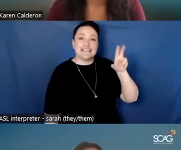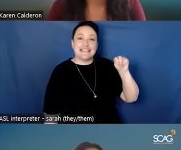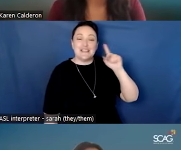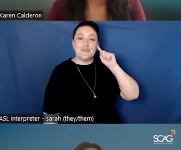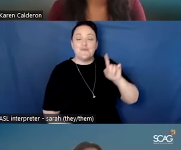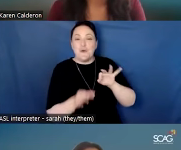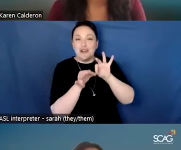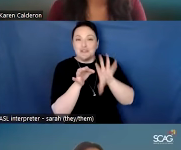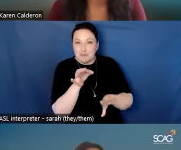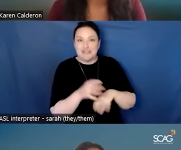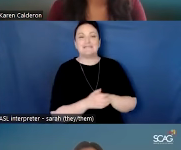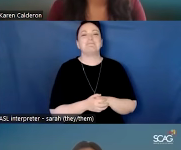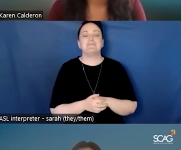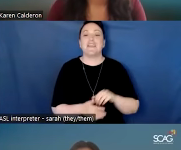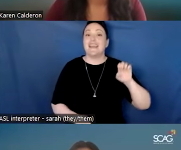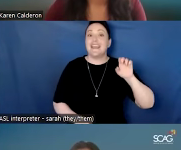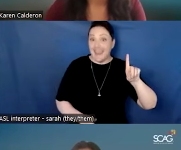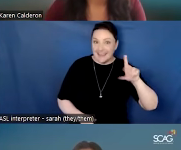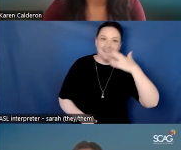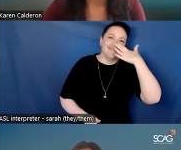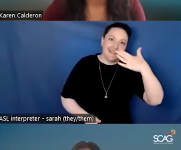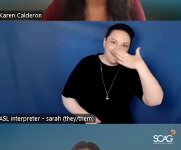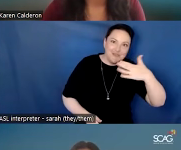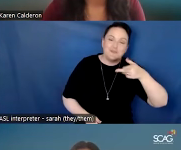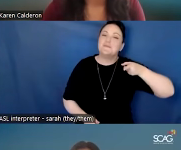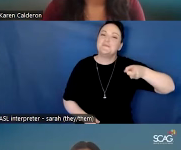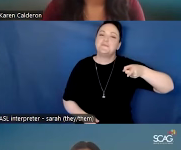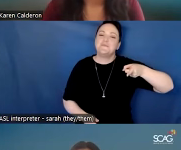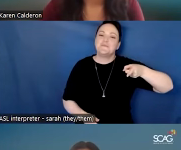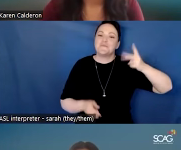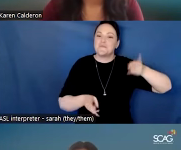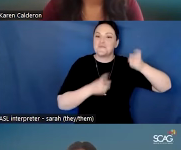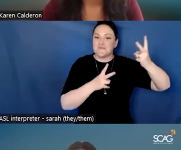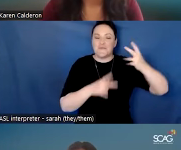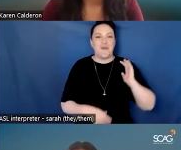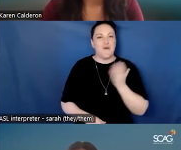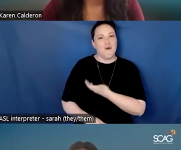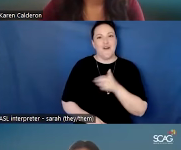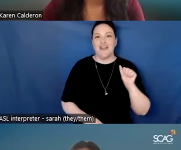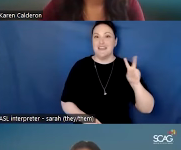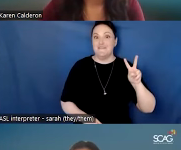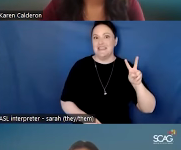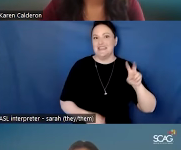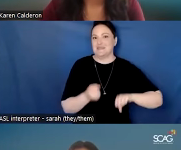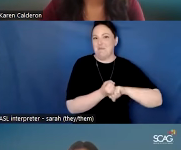thank you to Ed for posting our AV